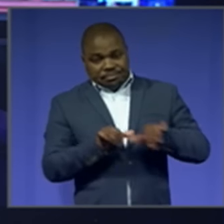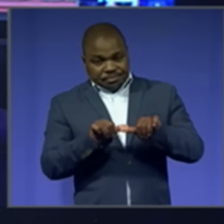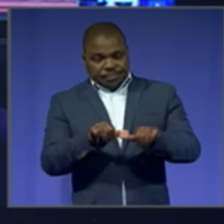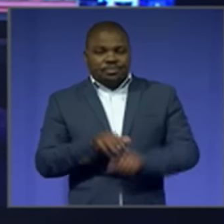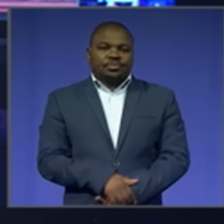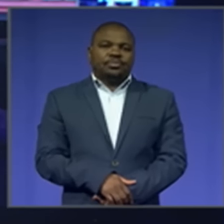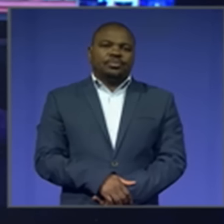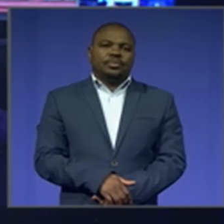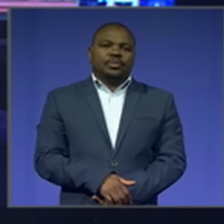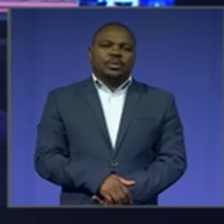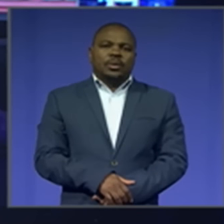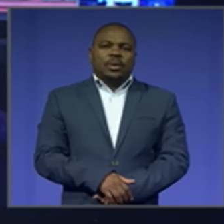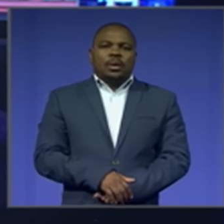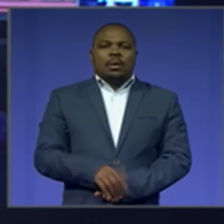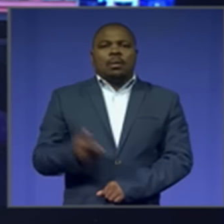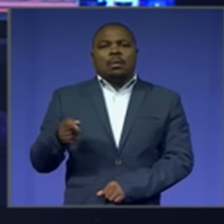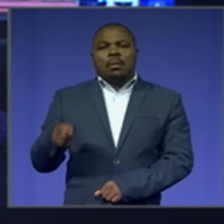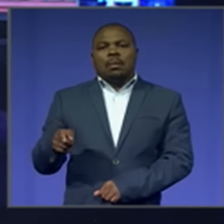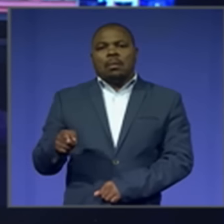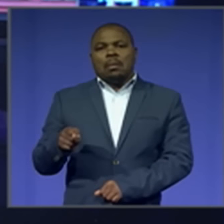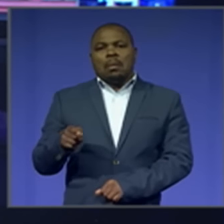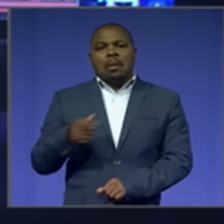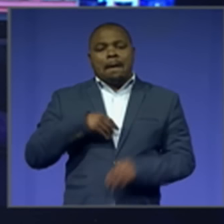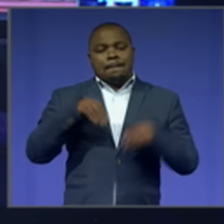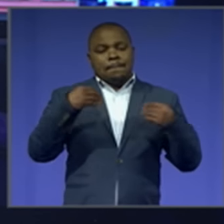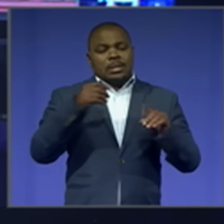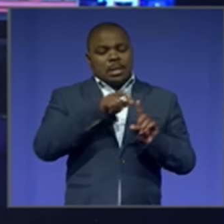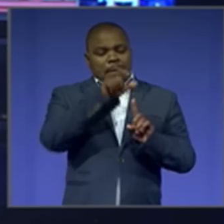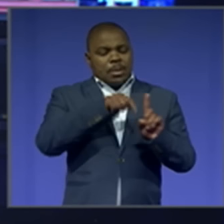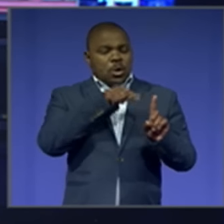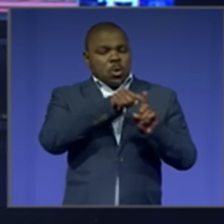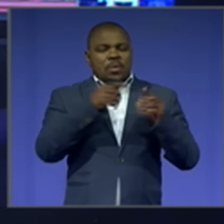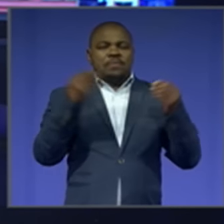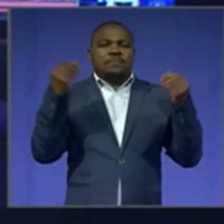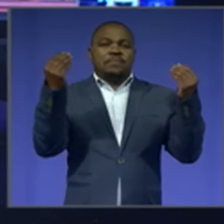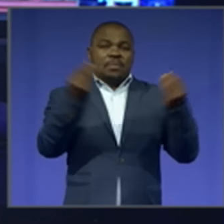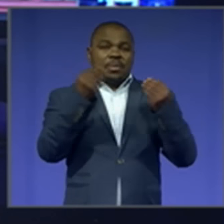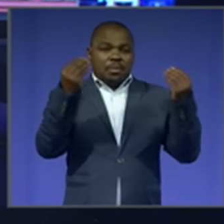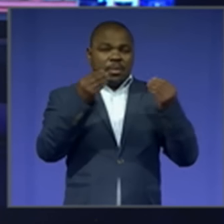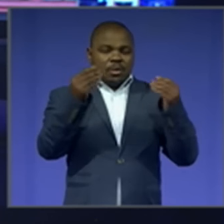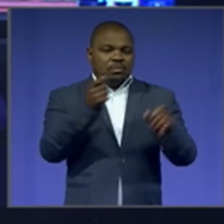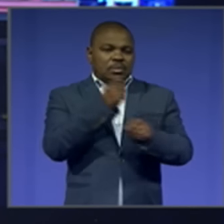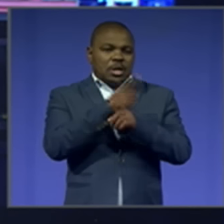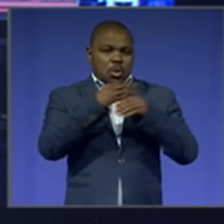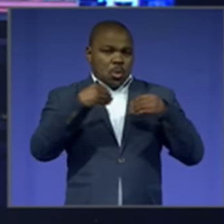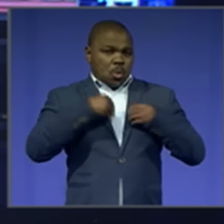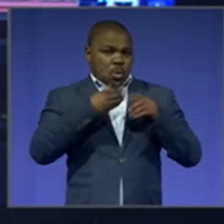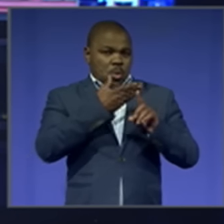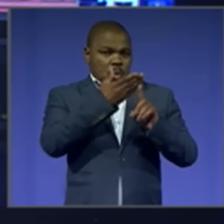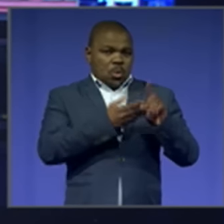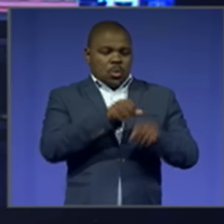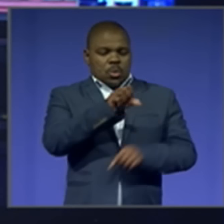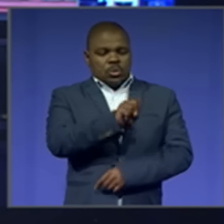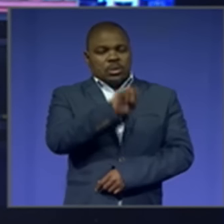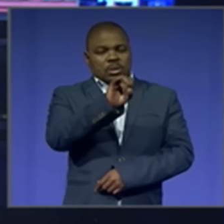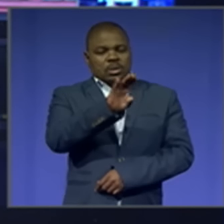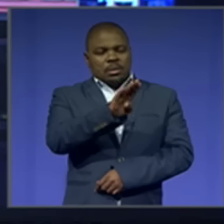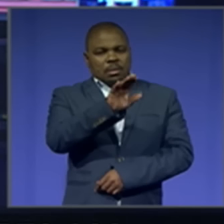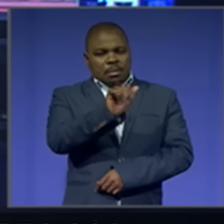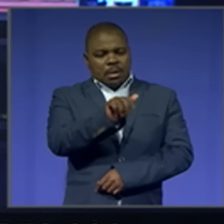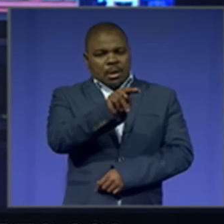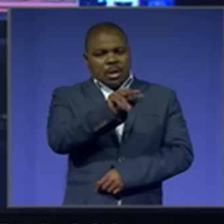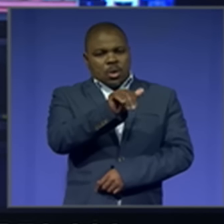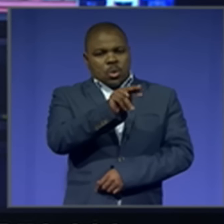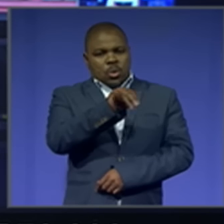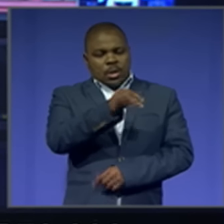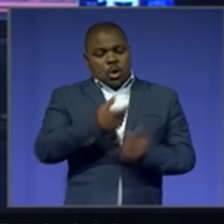rona ka jeno re bona jwala ha le qwetha la ile mohwebi ya tsebahalang ibile ile monga ditekesi Jose Banyoni le re ha le sa